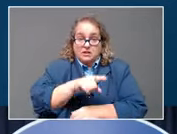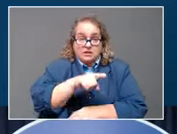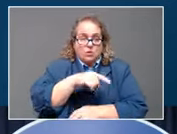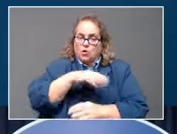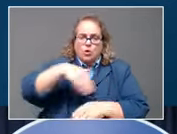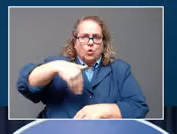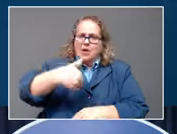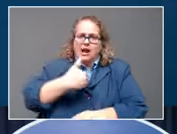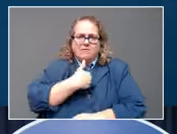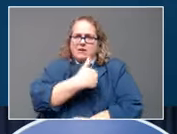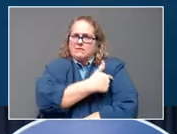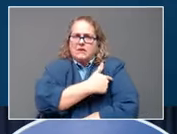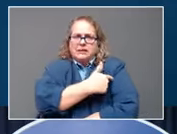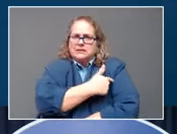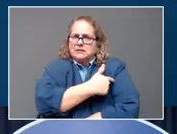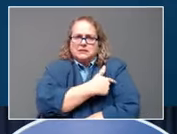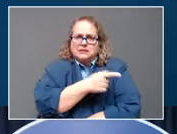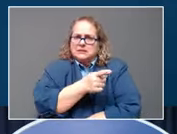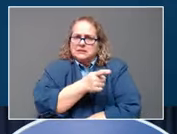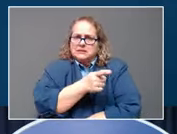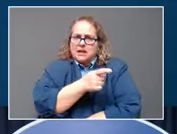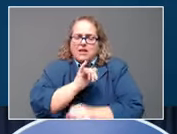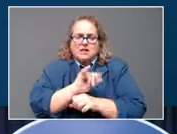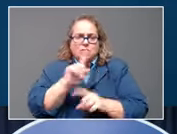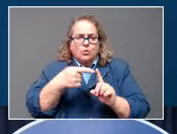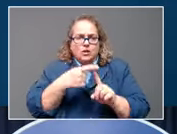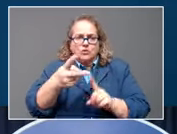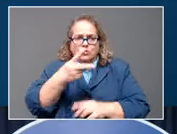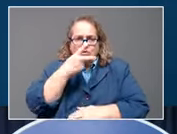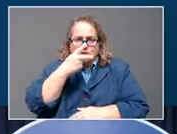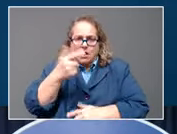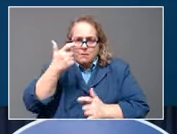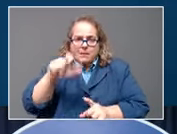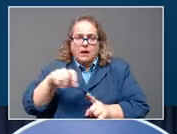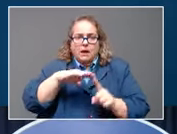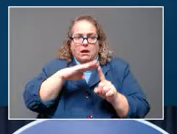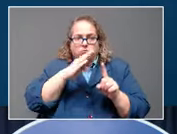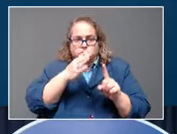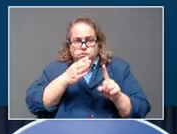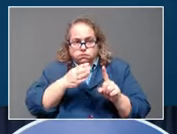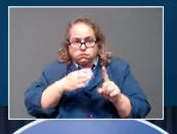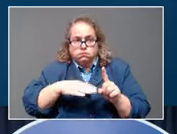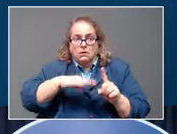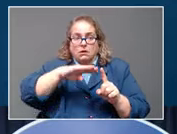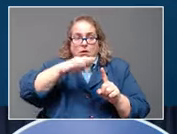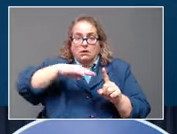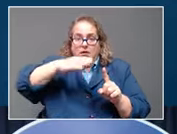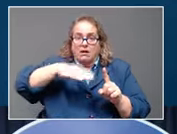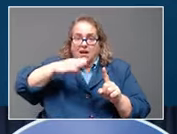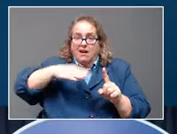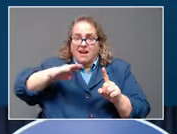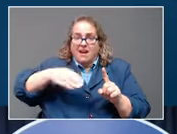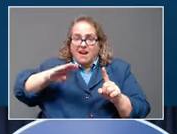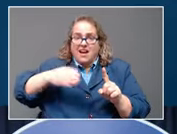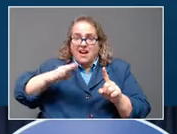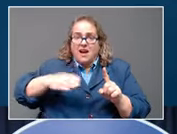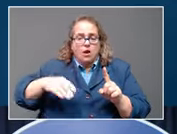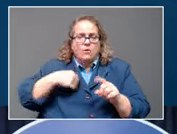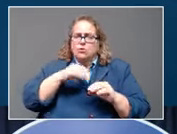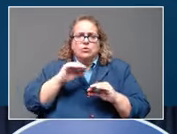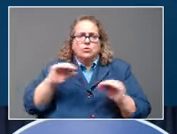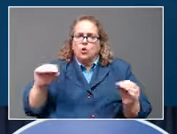most part at that point. That's when you saw the big drop off. We didn't have the tools to protect ourselves and each